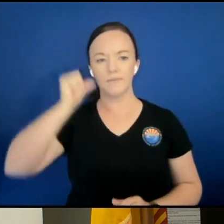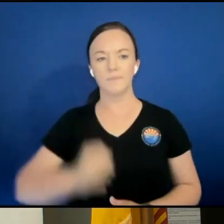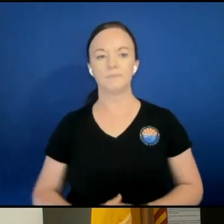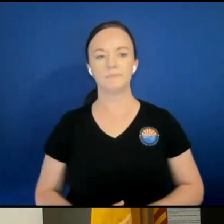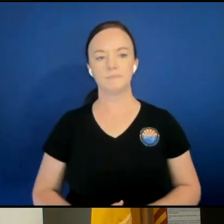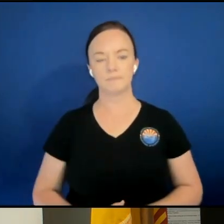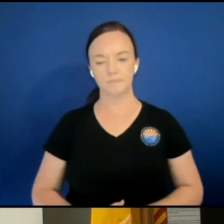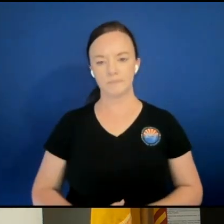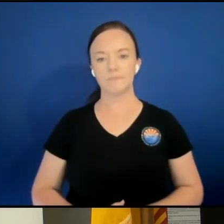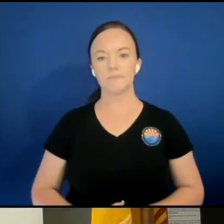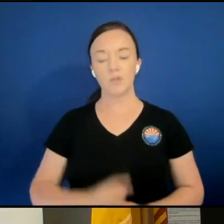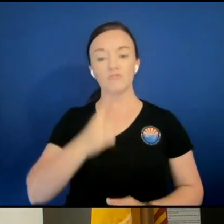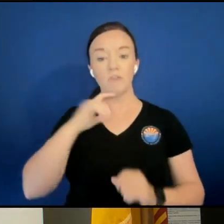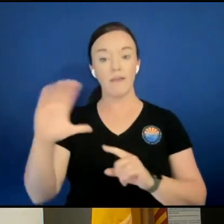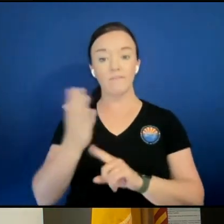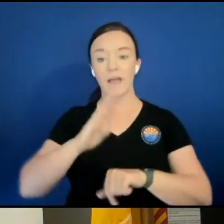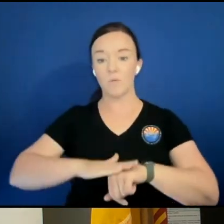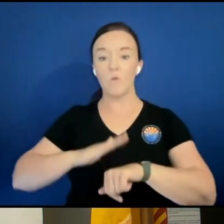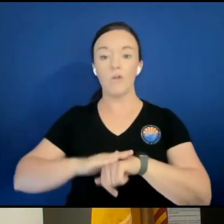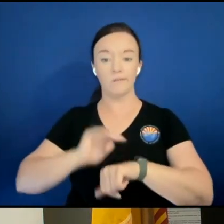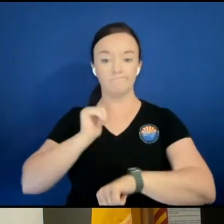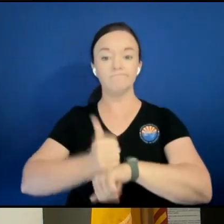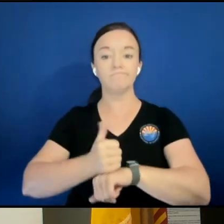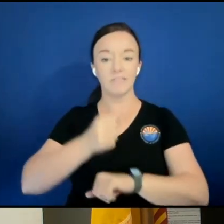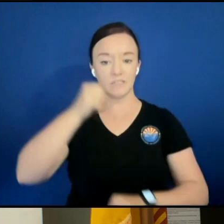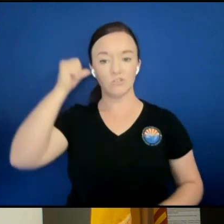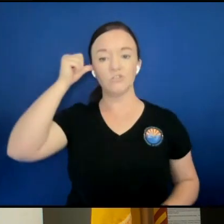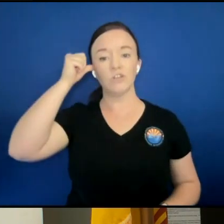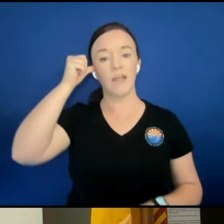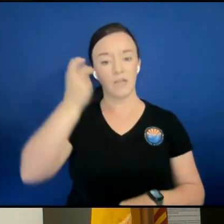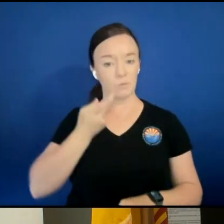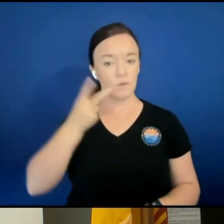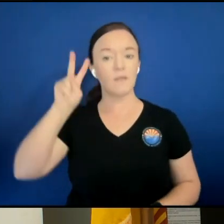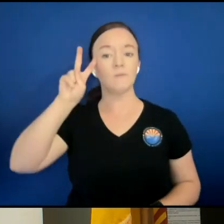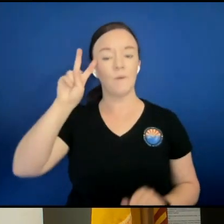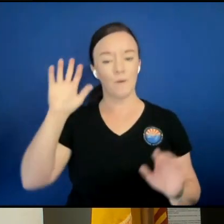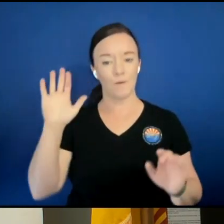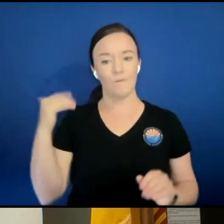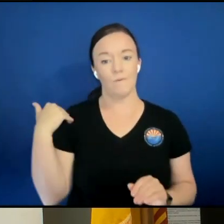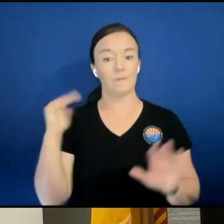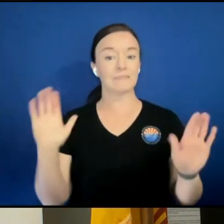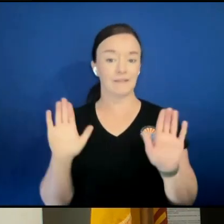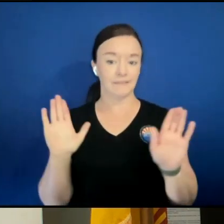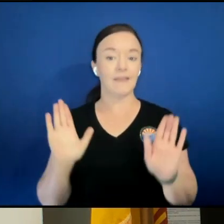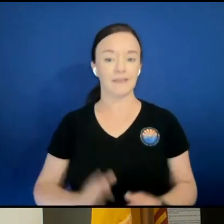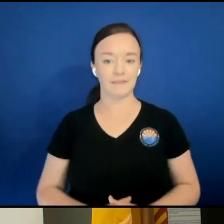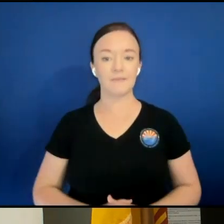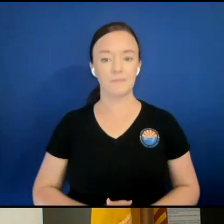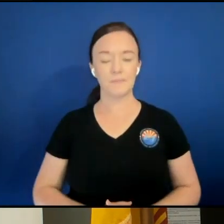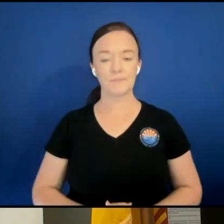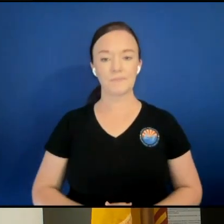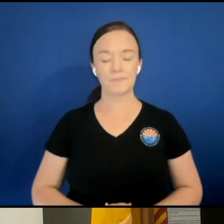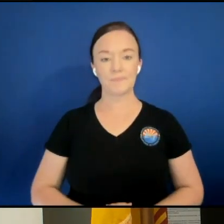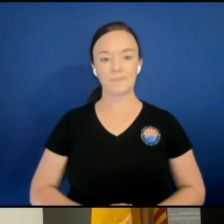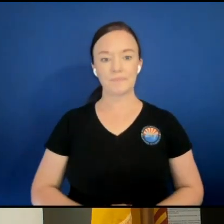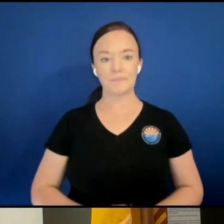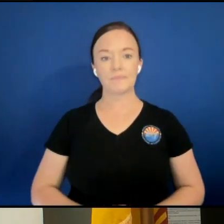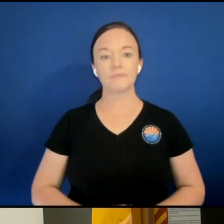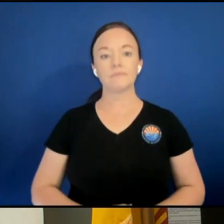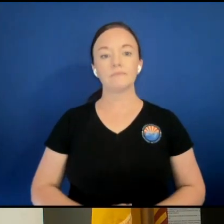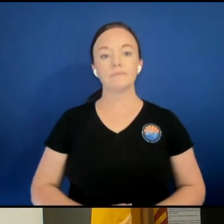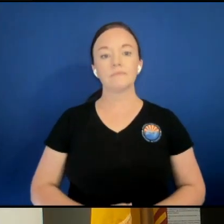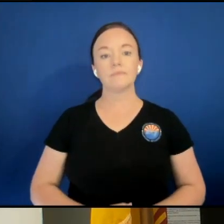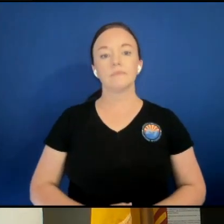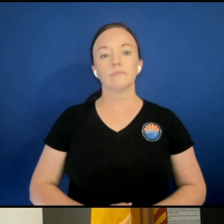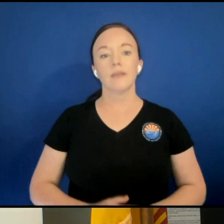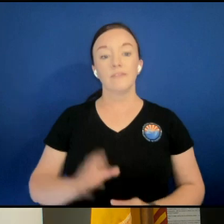warning conditions in place yesterday, the day before, and even Sunday. So here's our fire putting up a